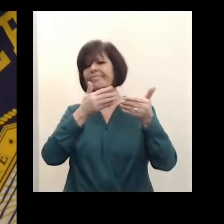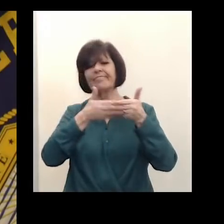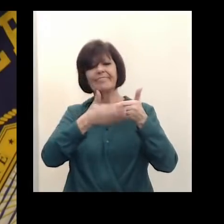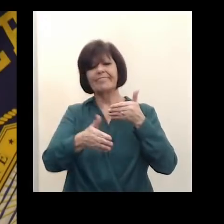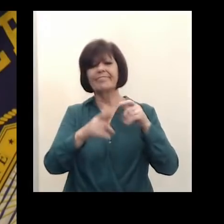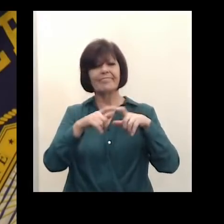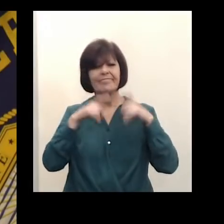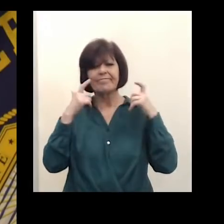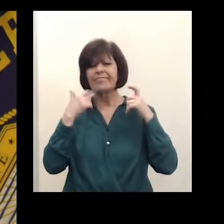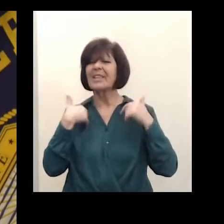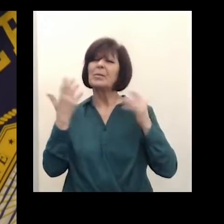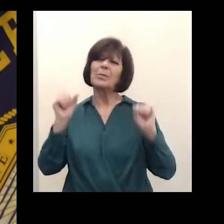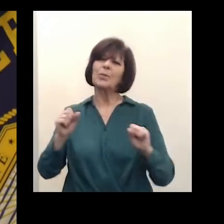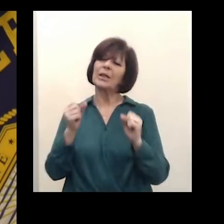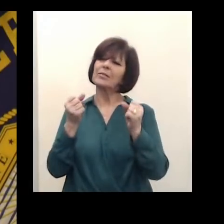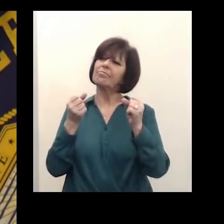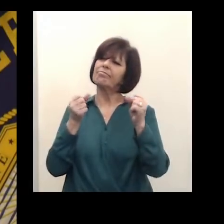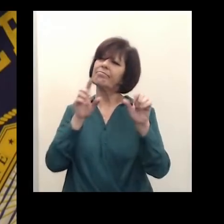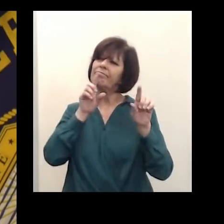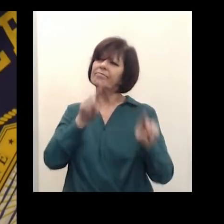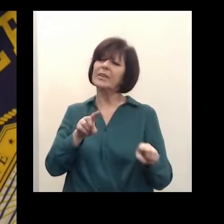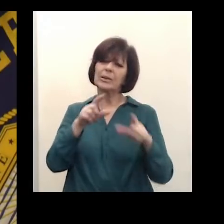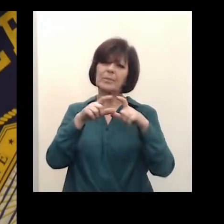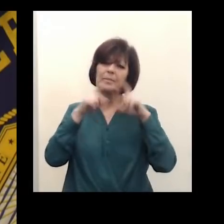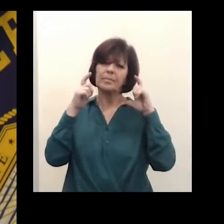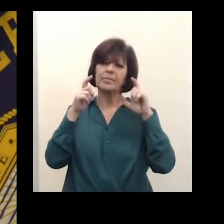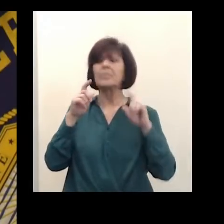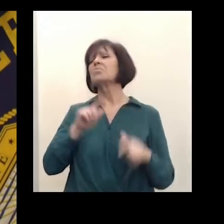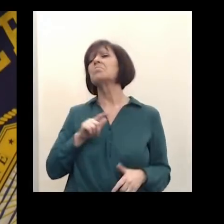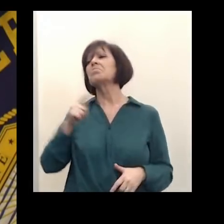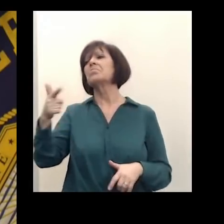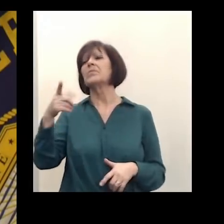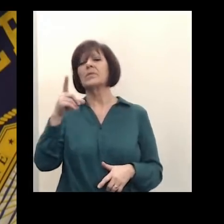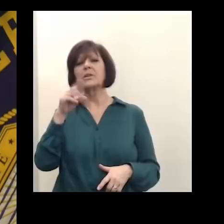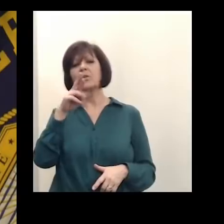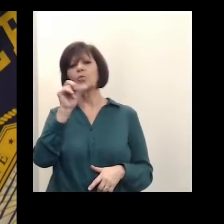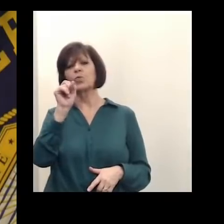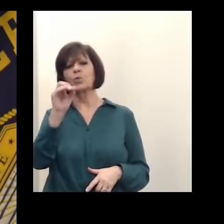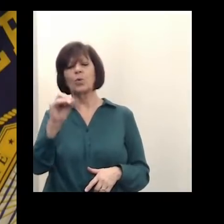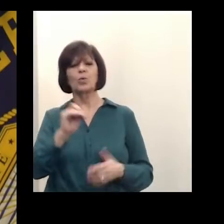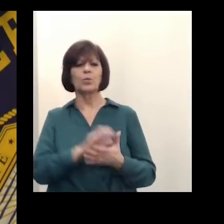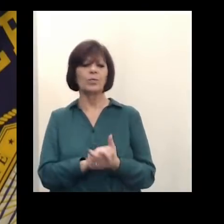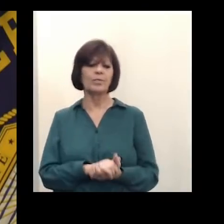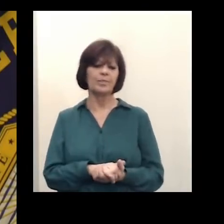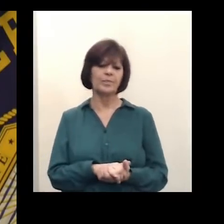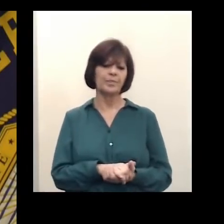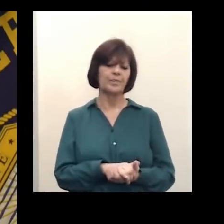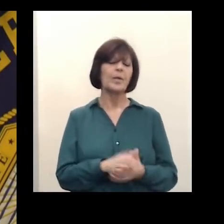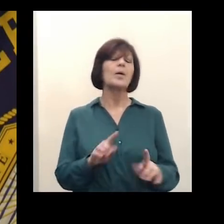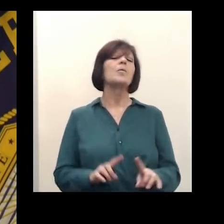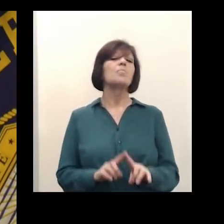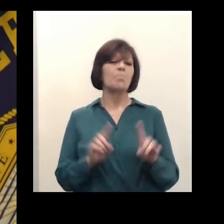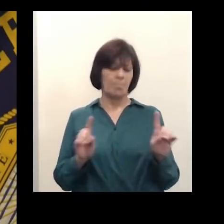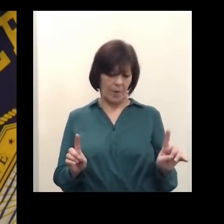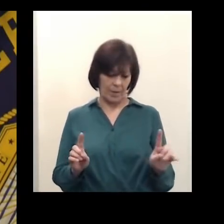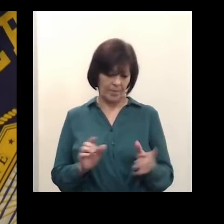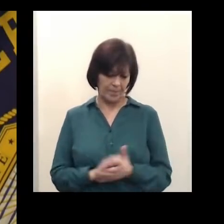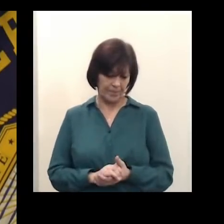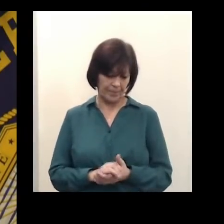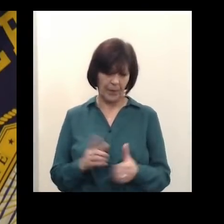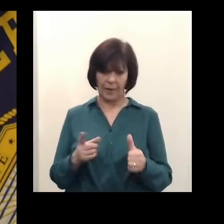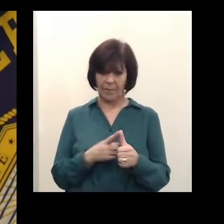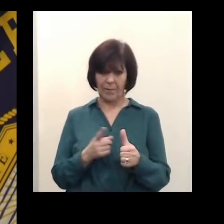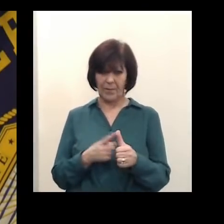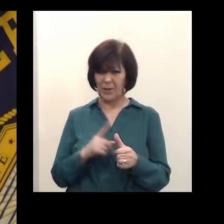Russo could speak to that. Well, I'll turn it over to Dr. Russo to go in greater detail, but First off, I don't know when you say